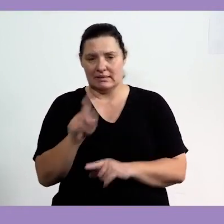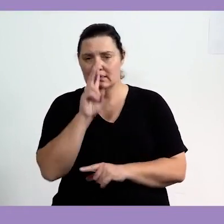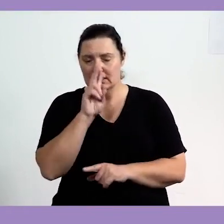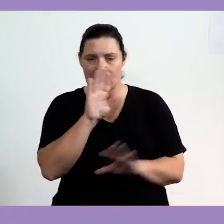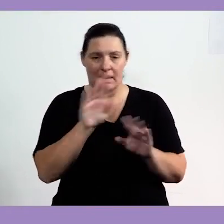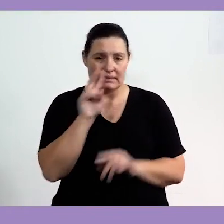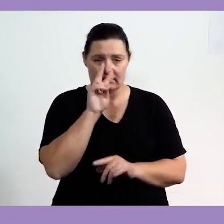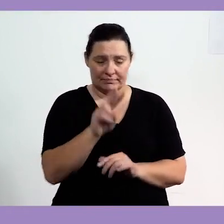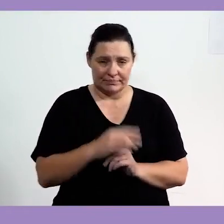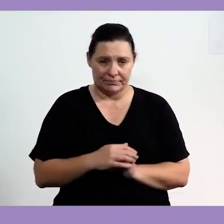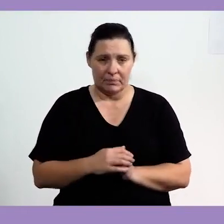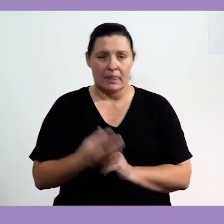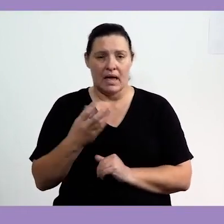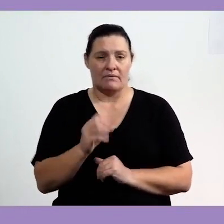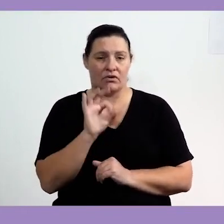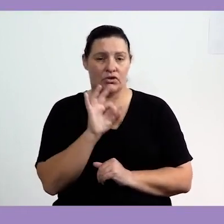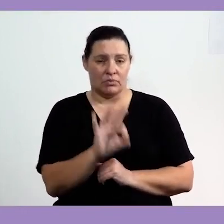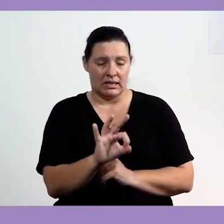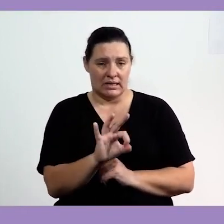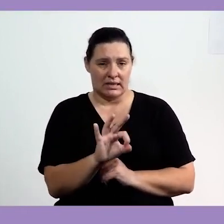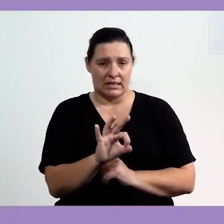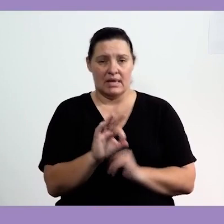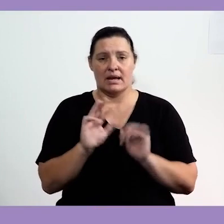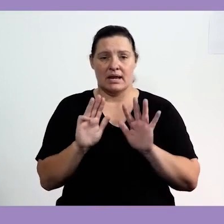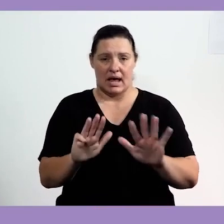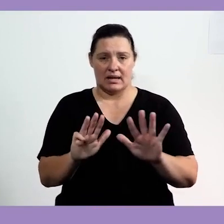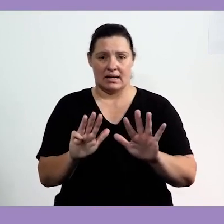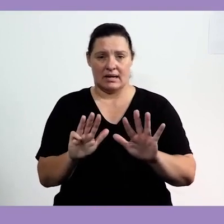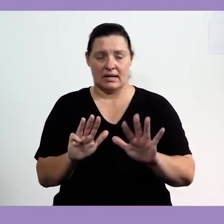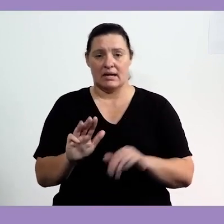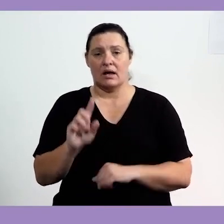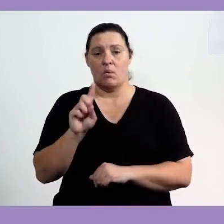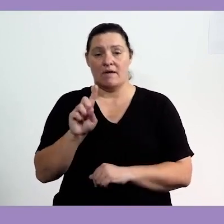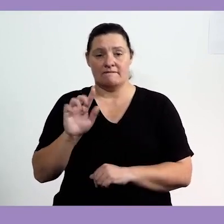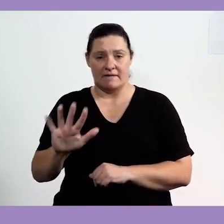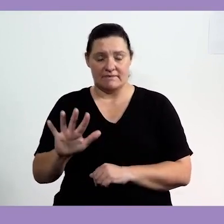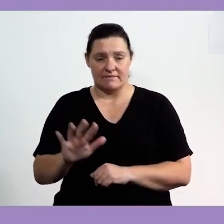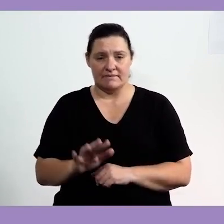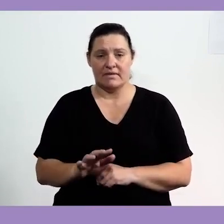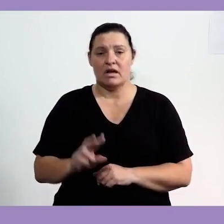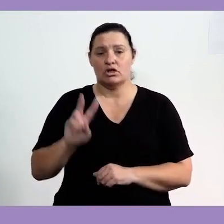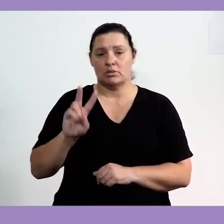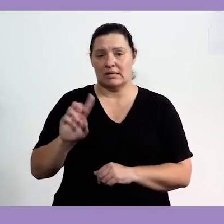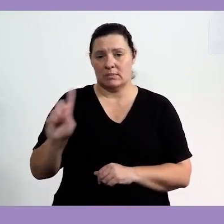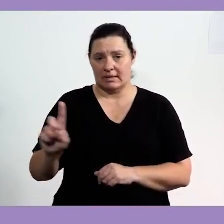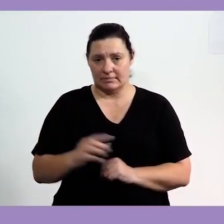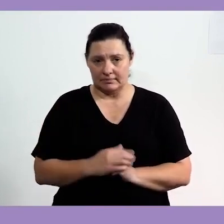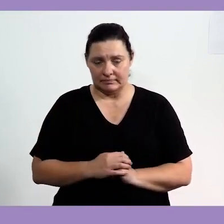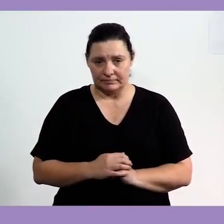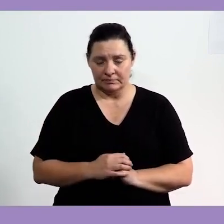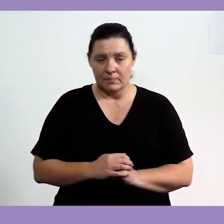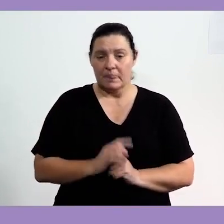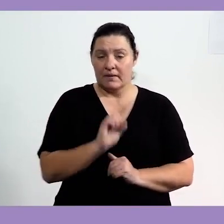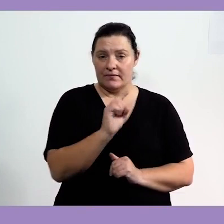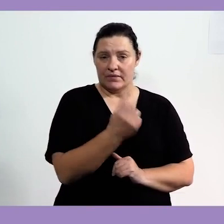So let's look at the following pattern here. We have 3, 9, 15, and